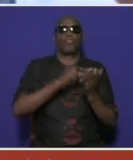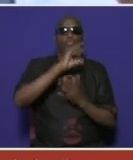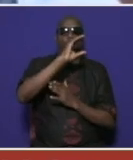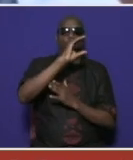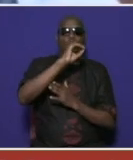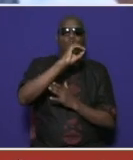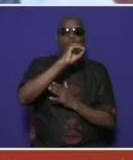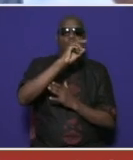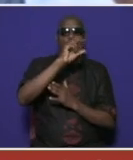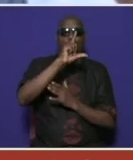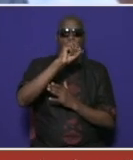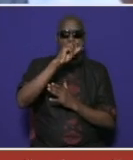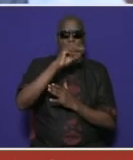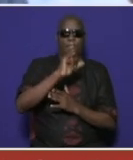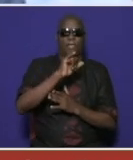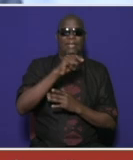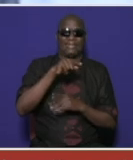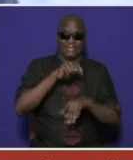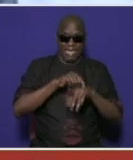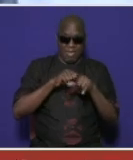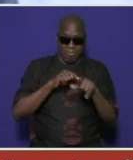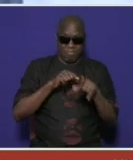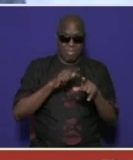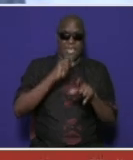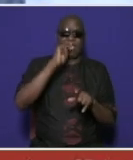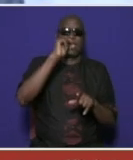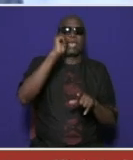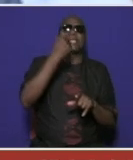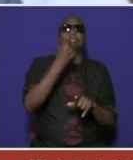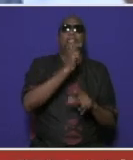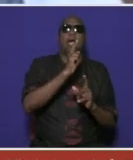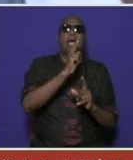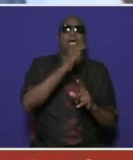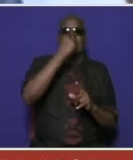That time the currency was not Kenya shillings, it was the Indian rupees.